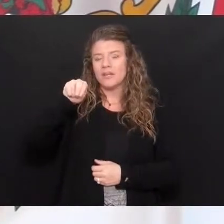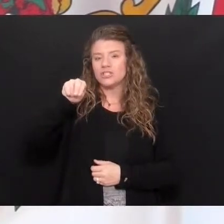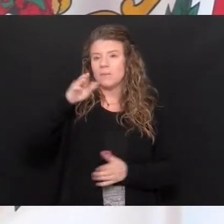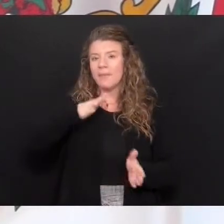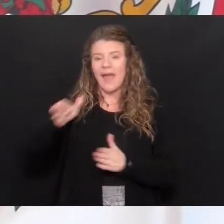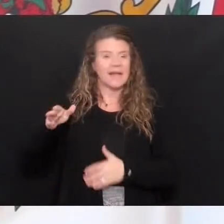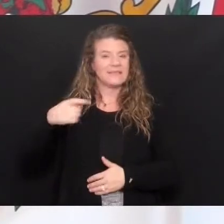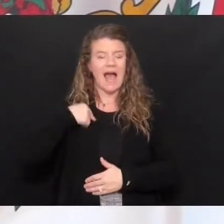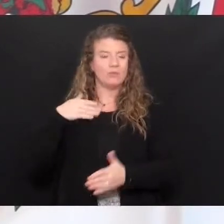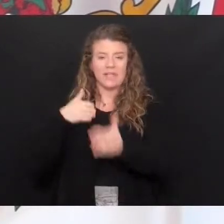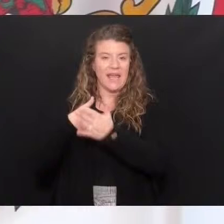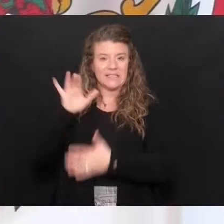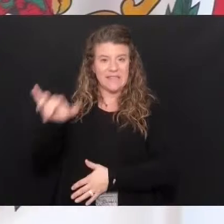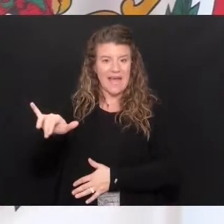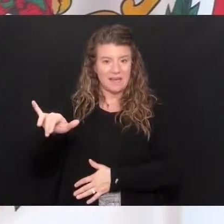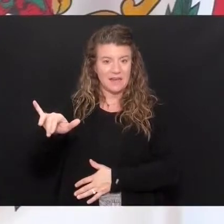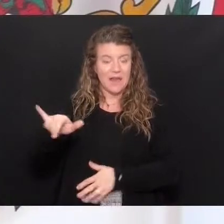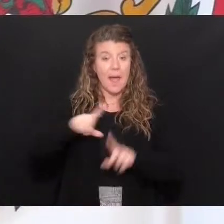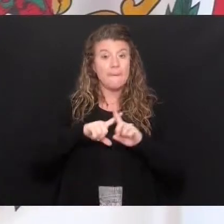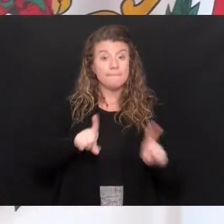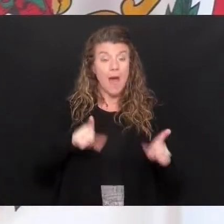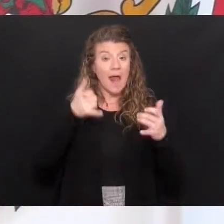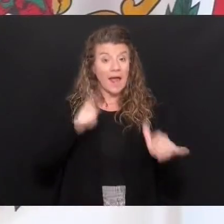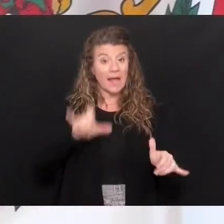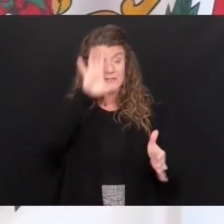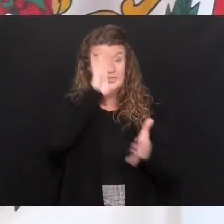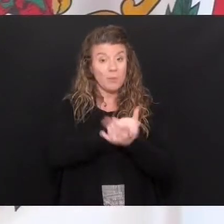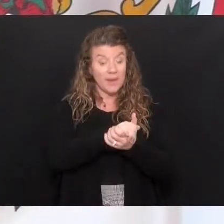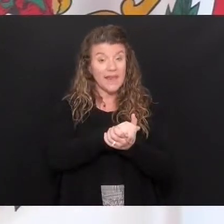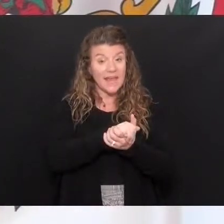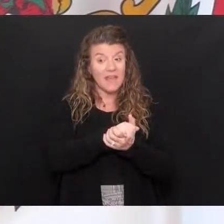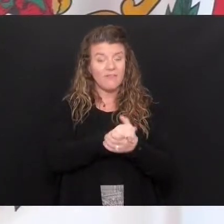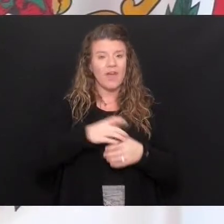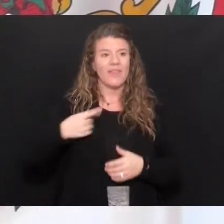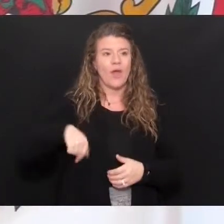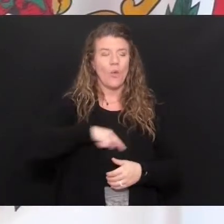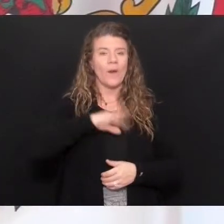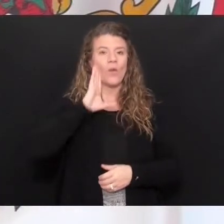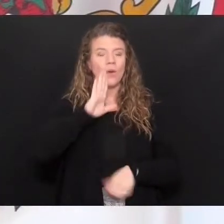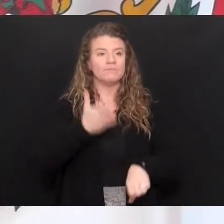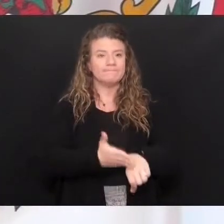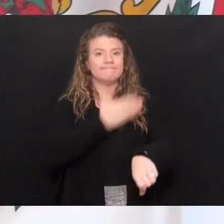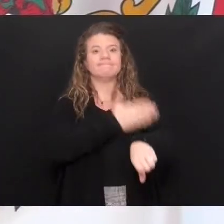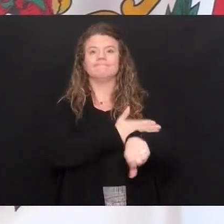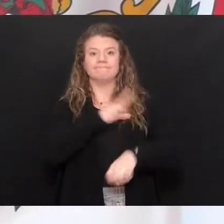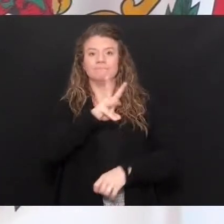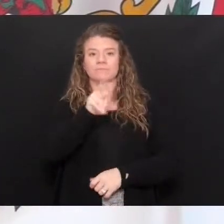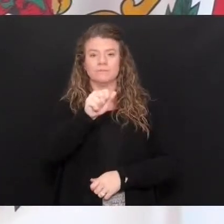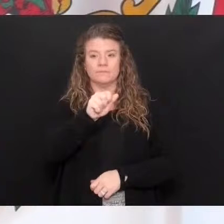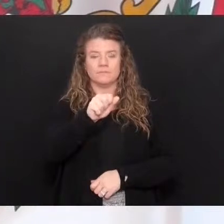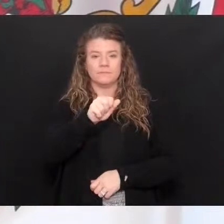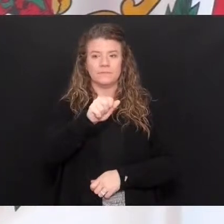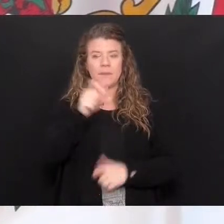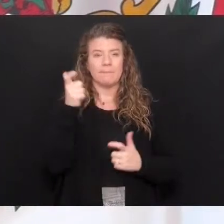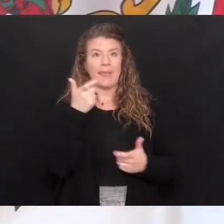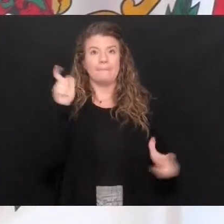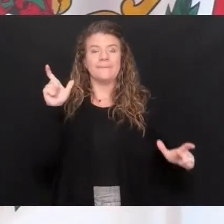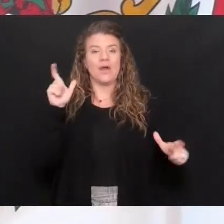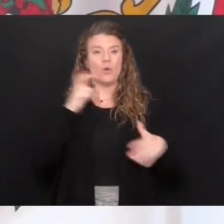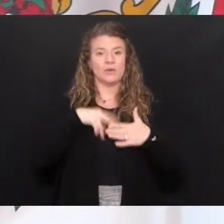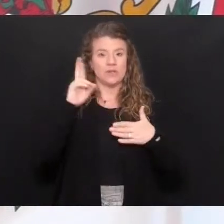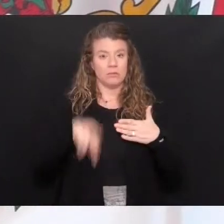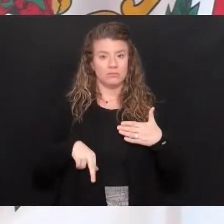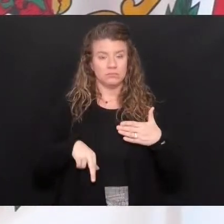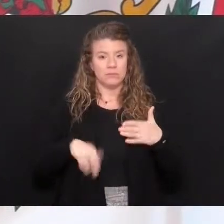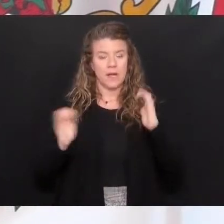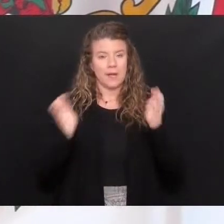adamantly against. But I still believe that we'll be better off in West Virginia by the bigger result